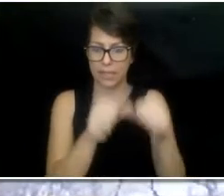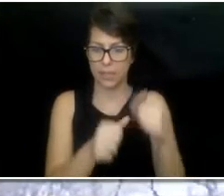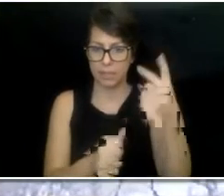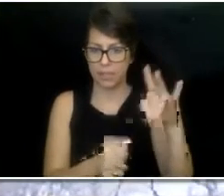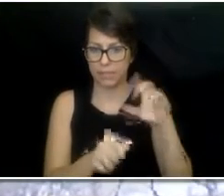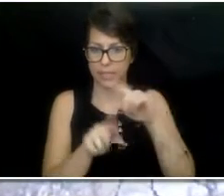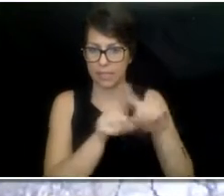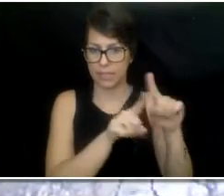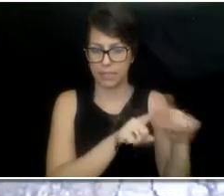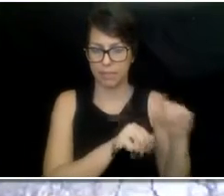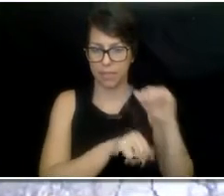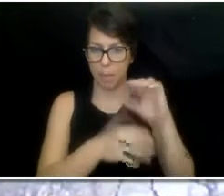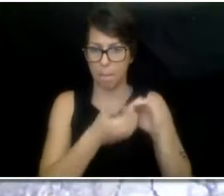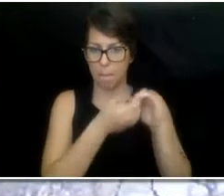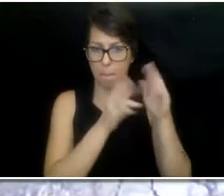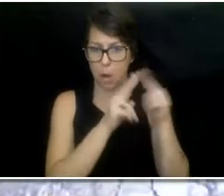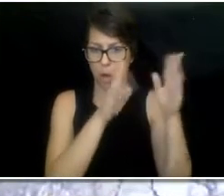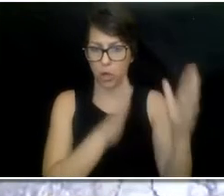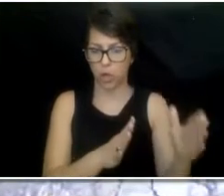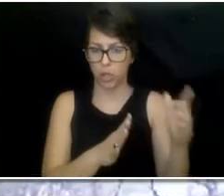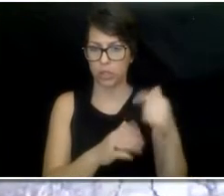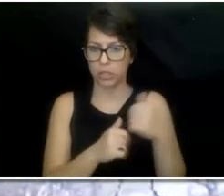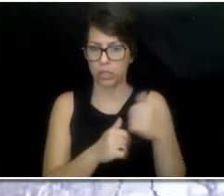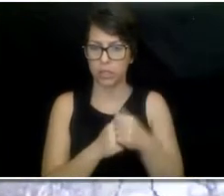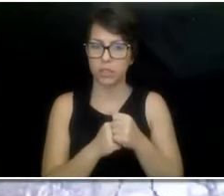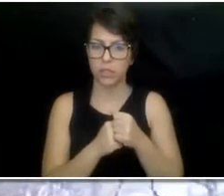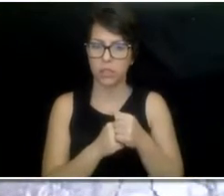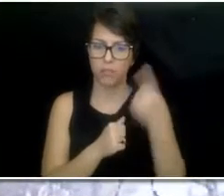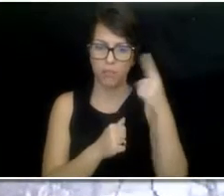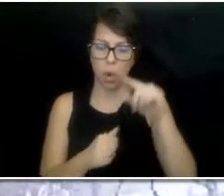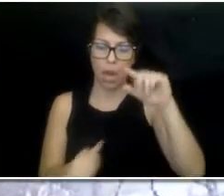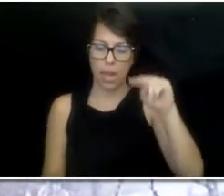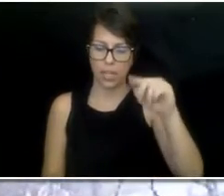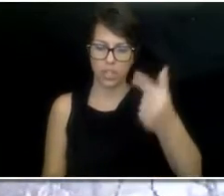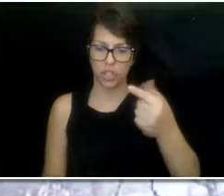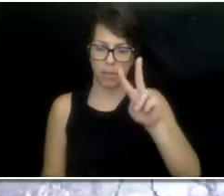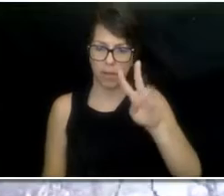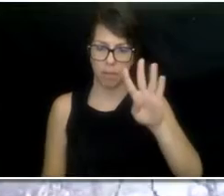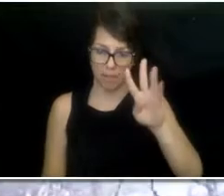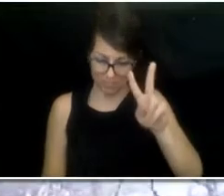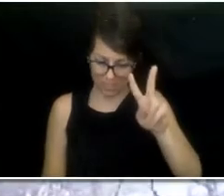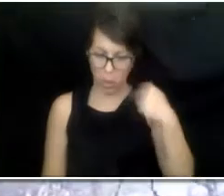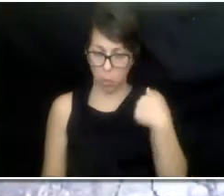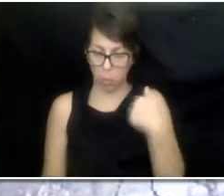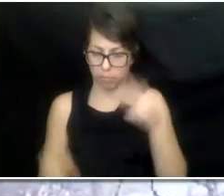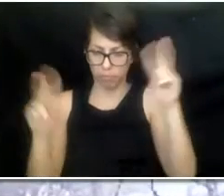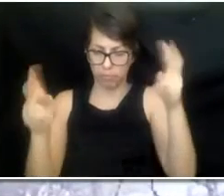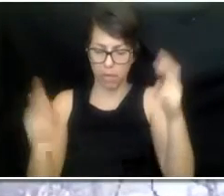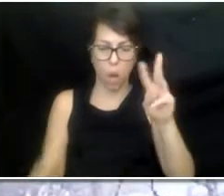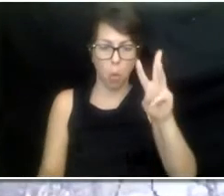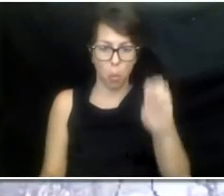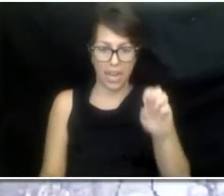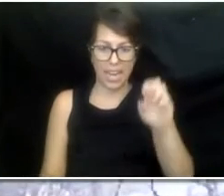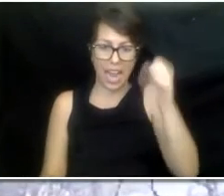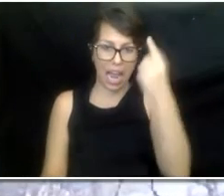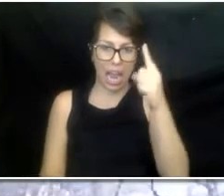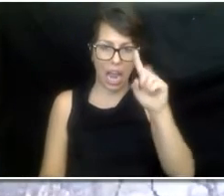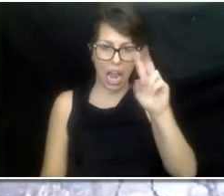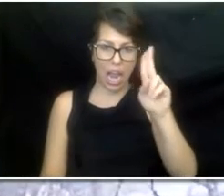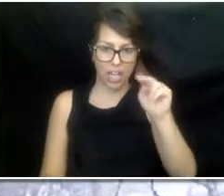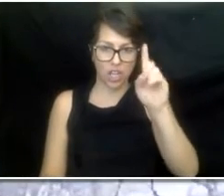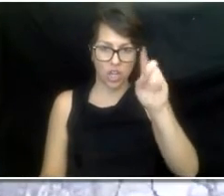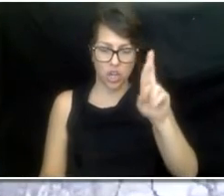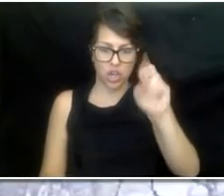advertisements for NYC hope in convenience doors check cashing locations and laundry mats we are also